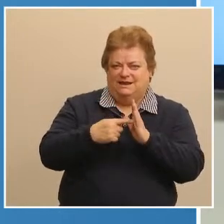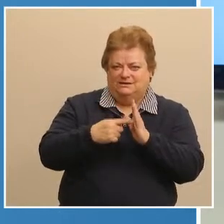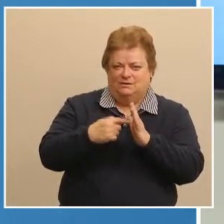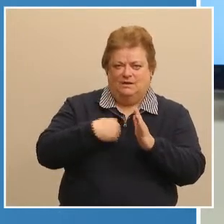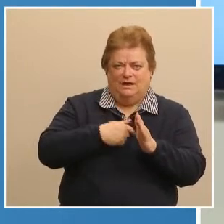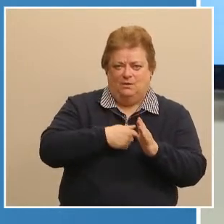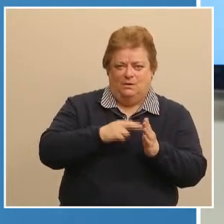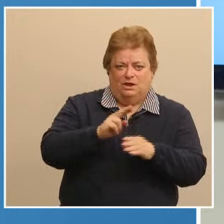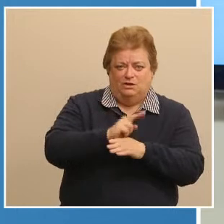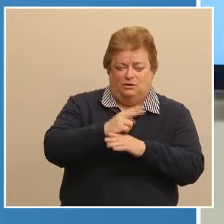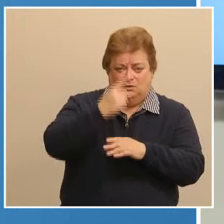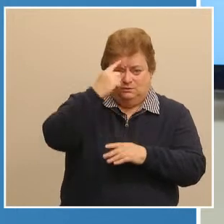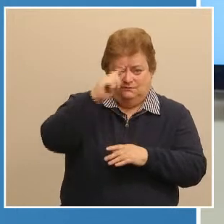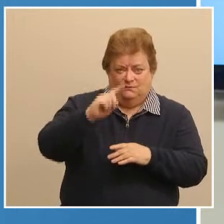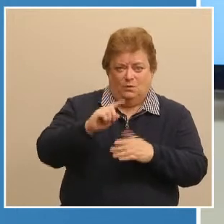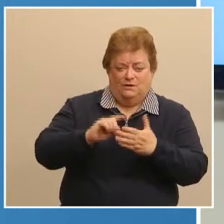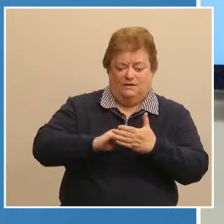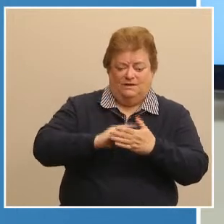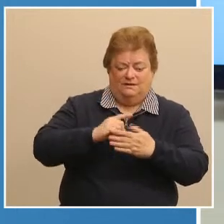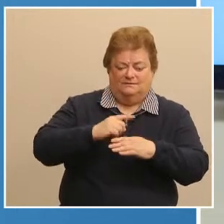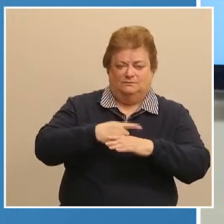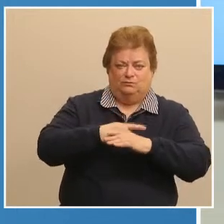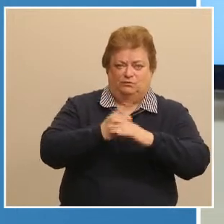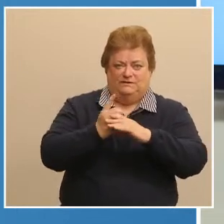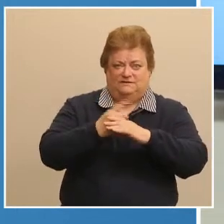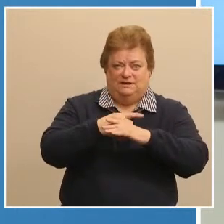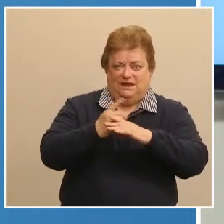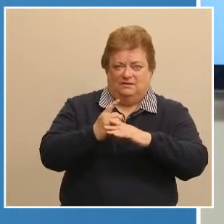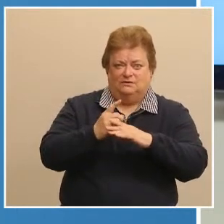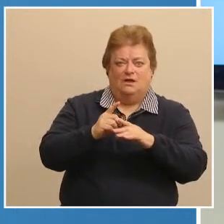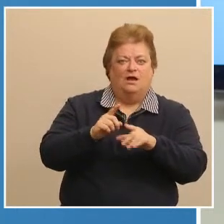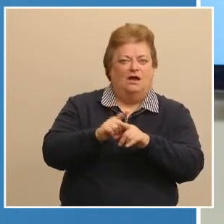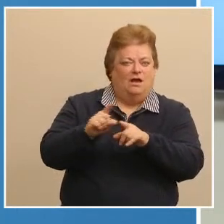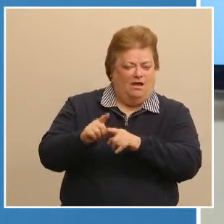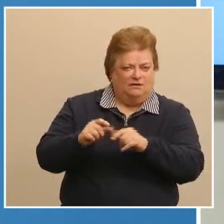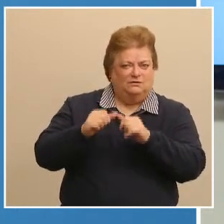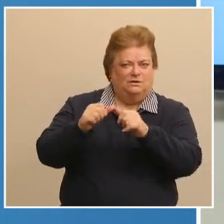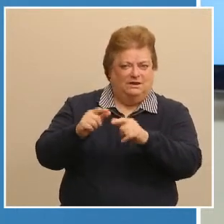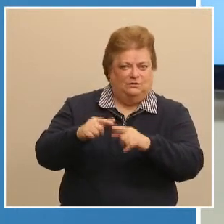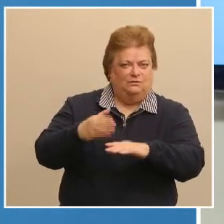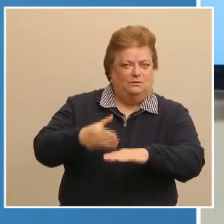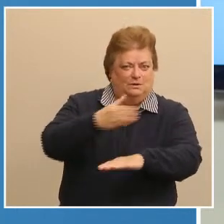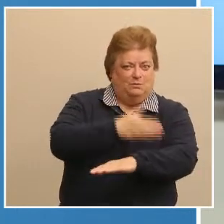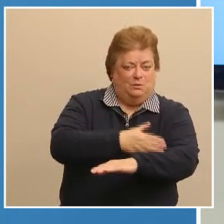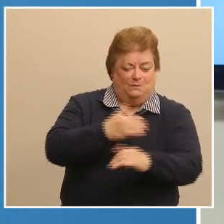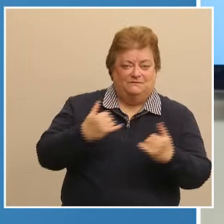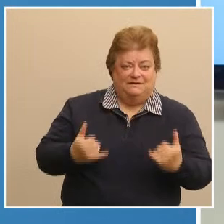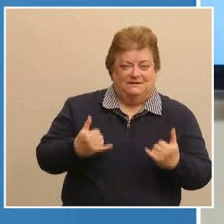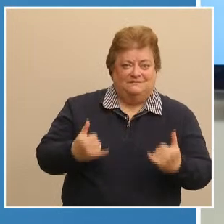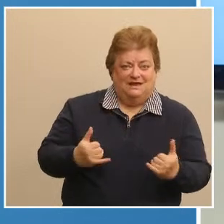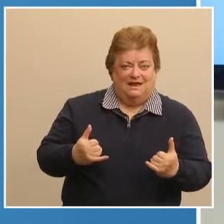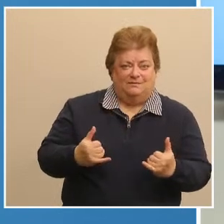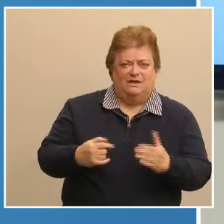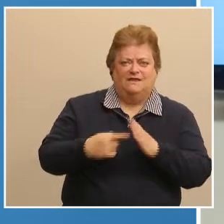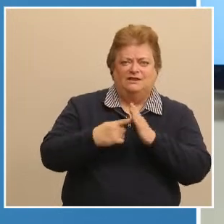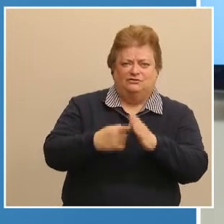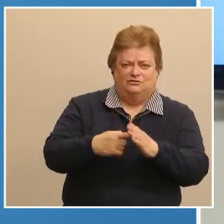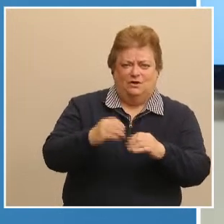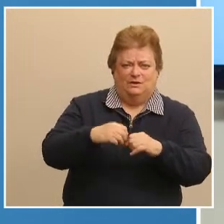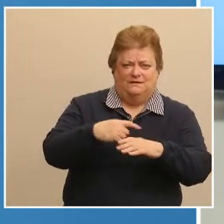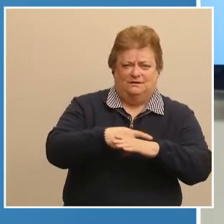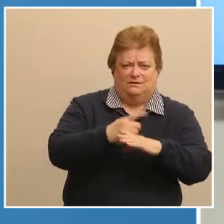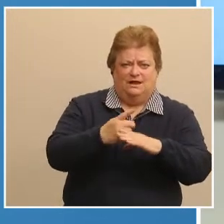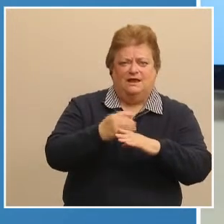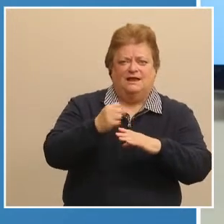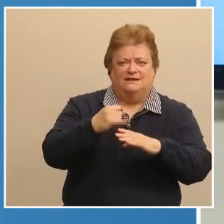we use for our COVID risk dial also have continued to improve during this time. This is reflected in the risk